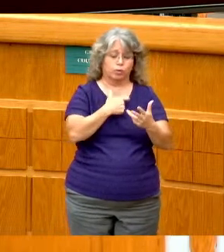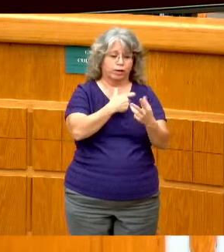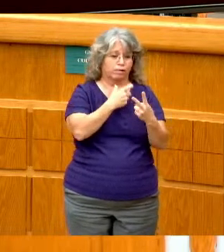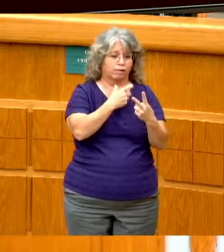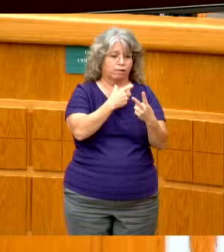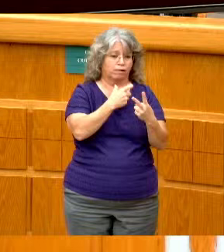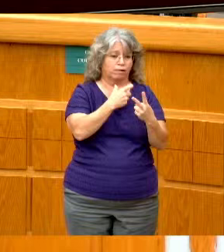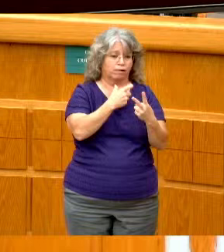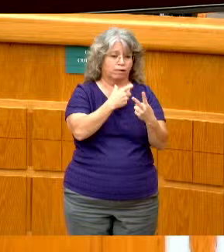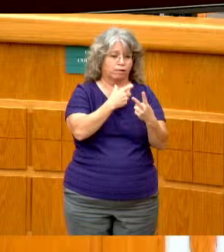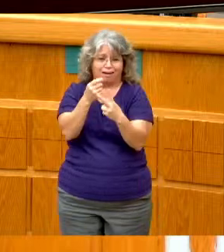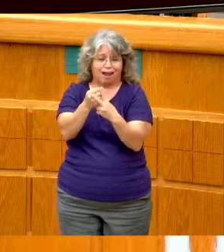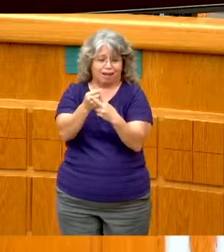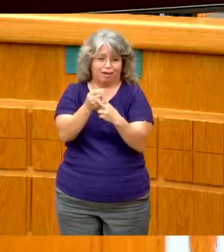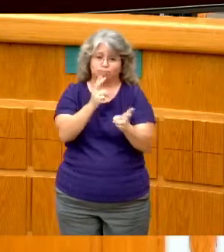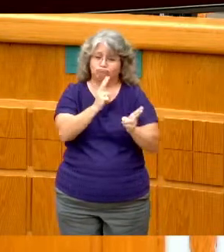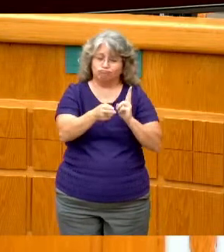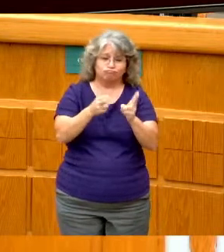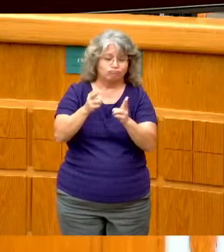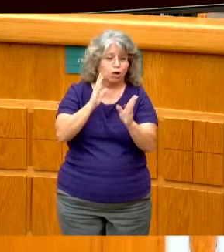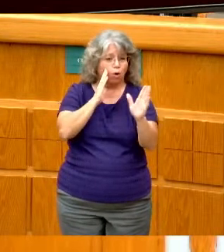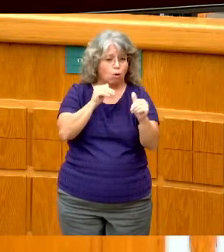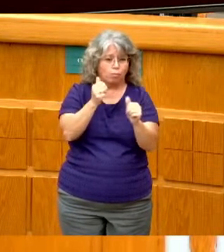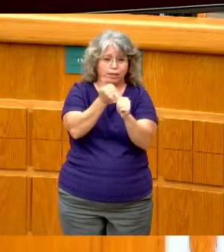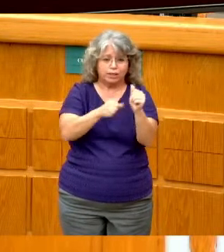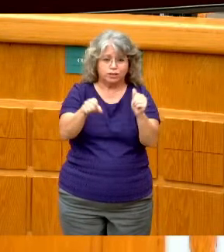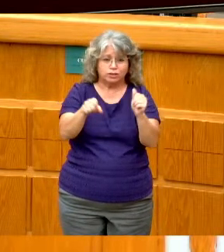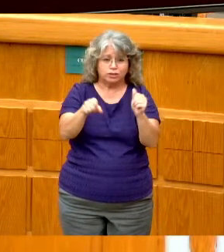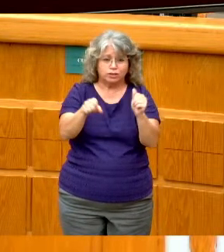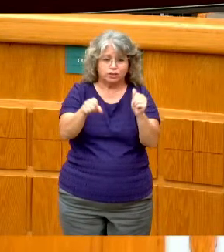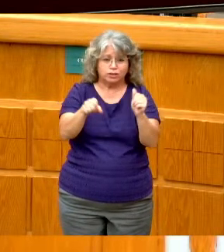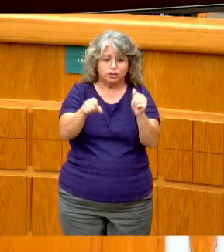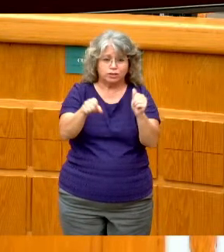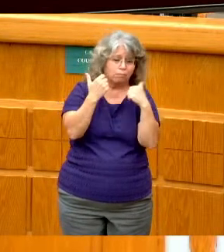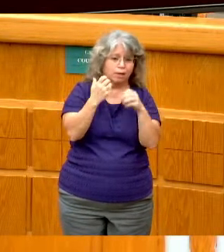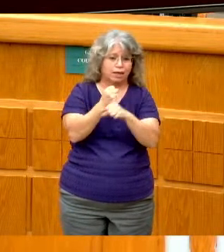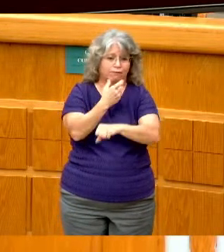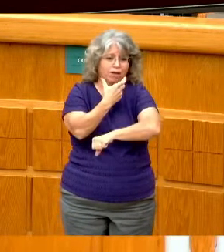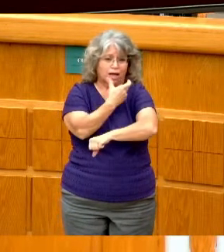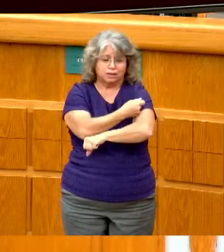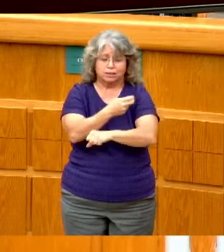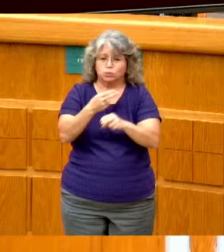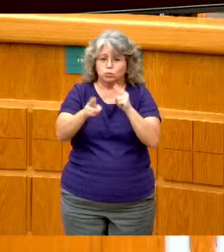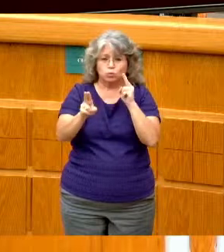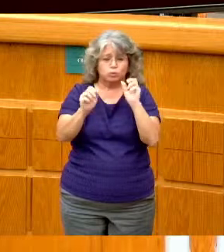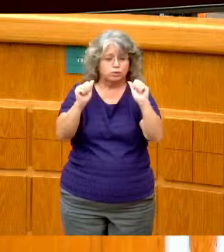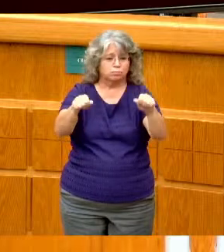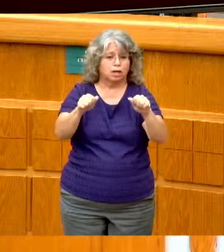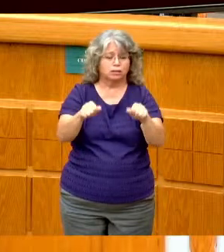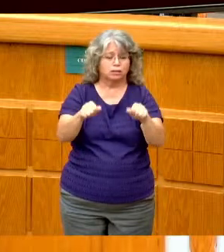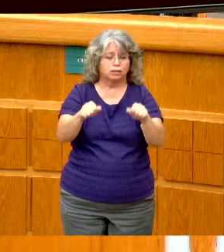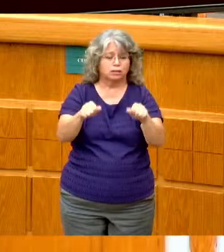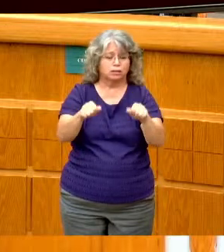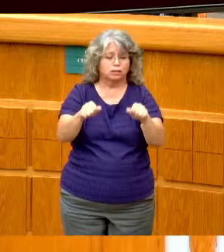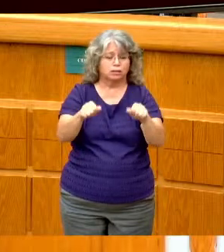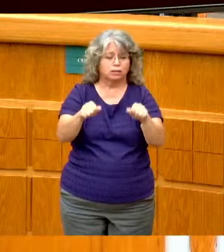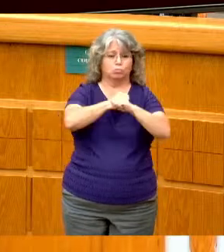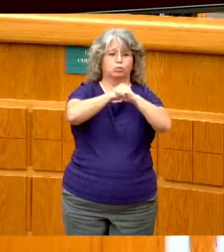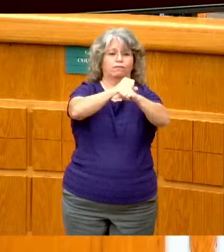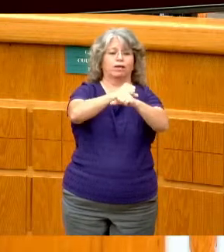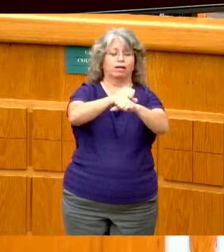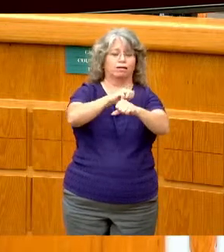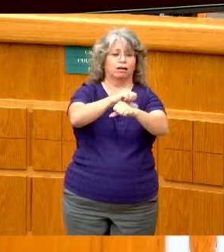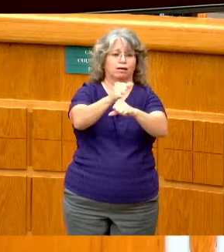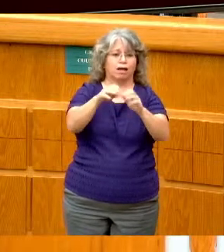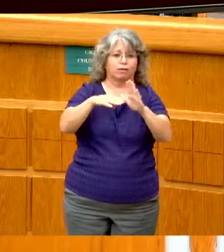will do your part and come in and get vaccinated as soon as possible to help avoid another wave of cases as